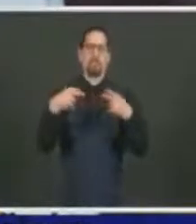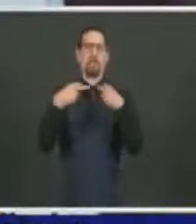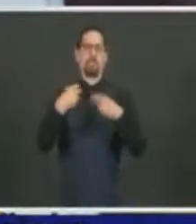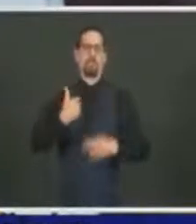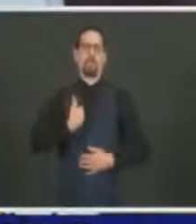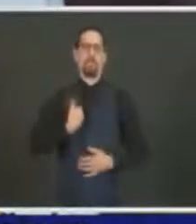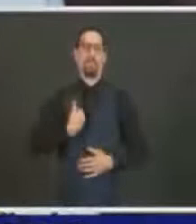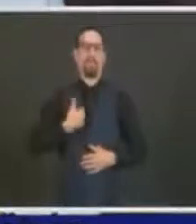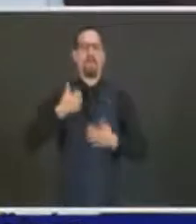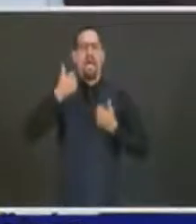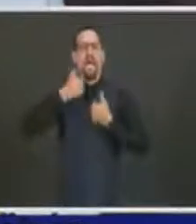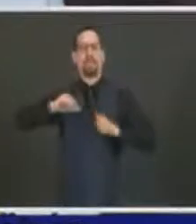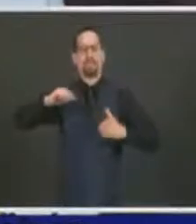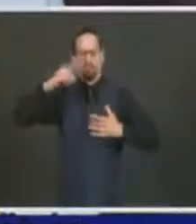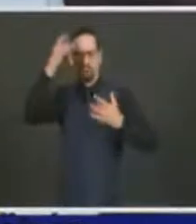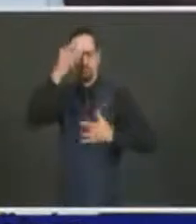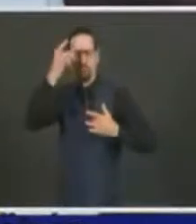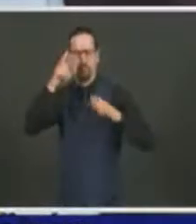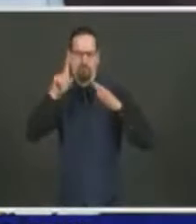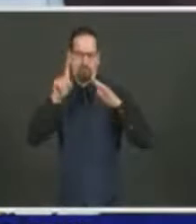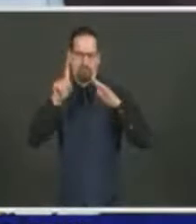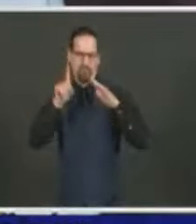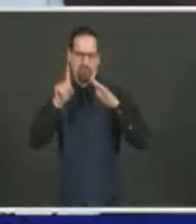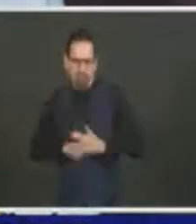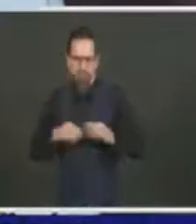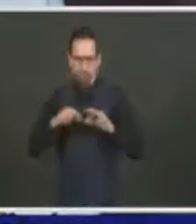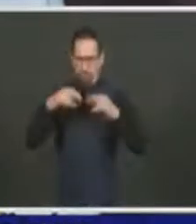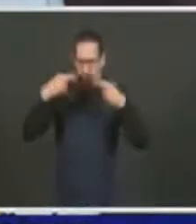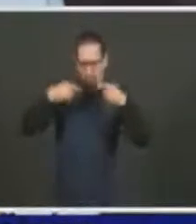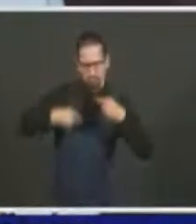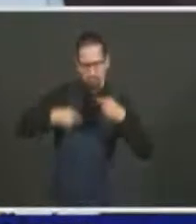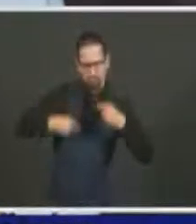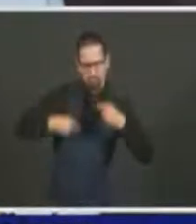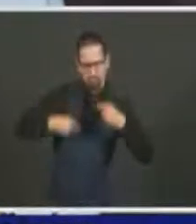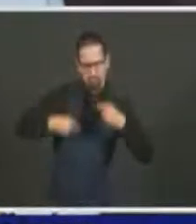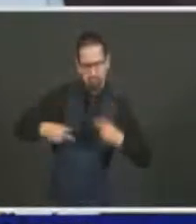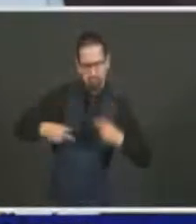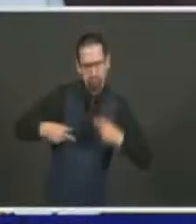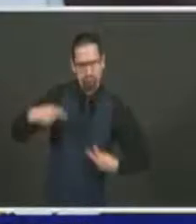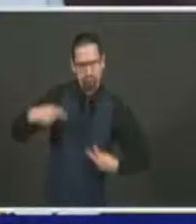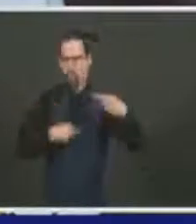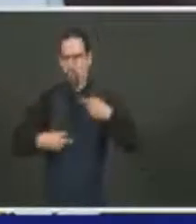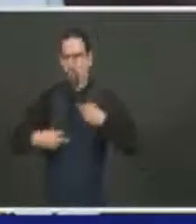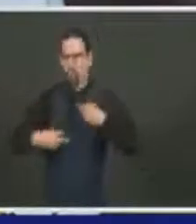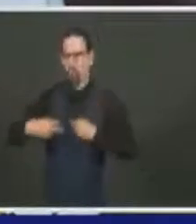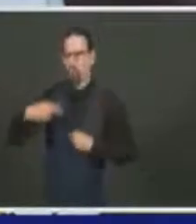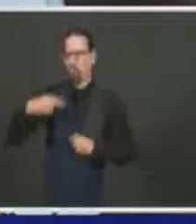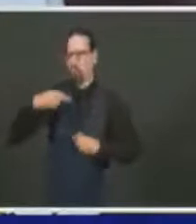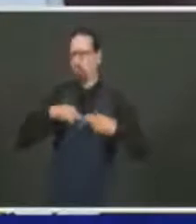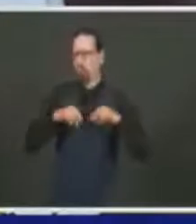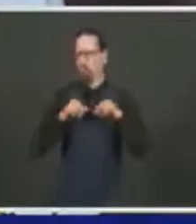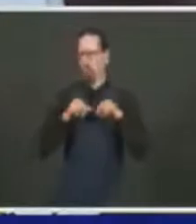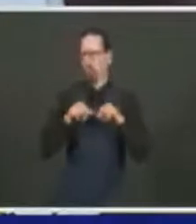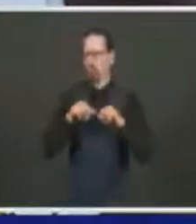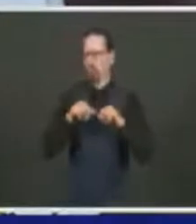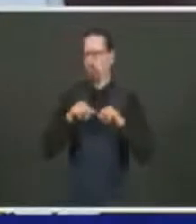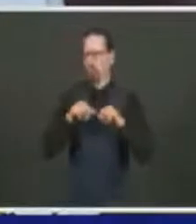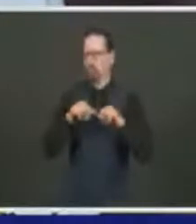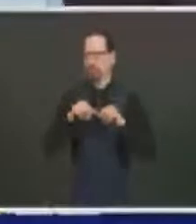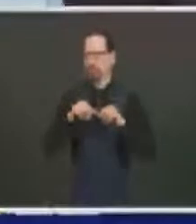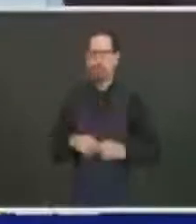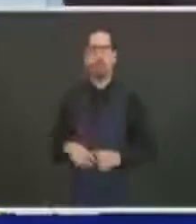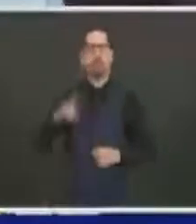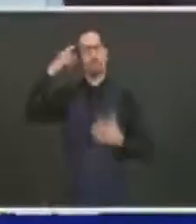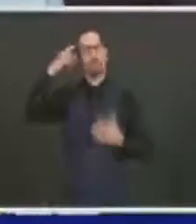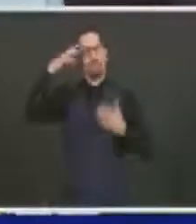you are doing. As the governor has shared, we have an exception now that will make it so that you can sign up for